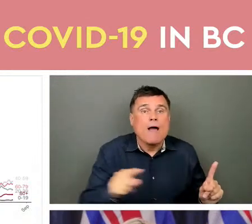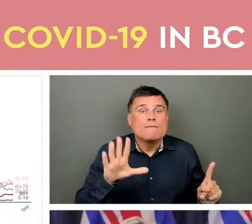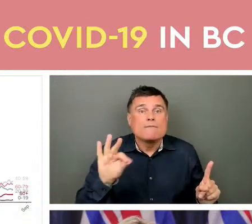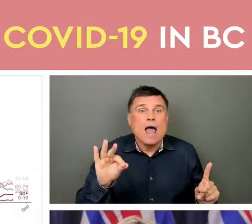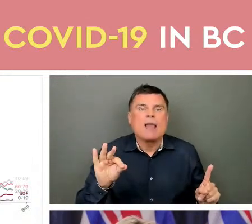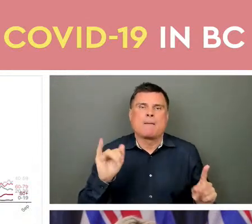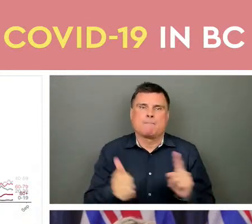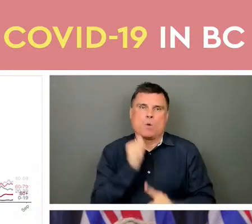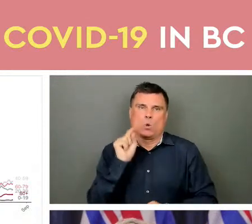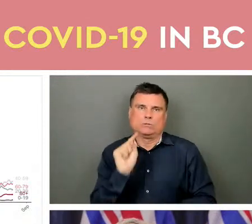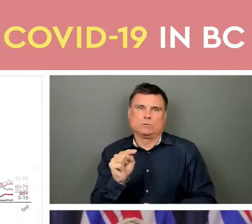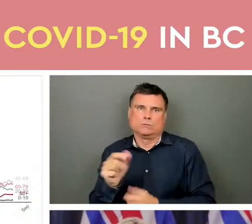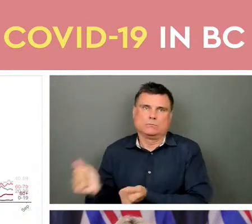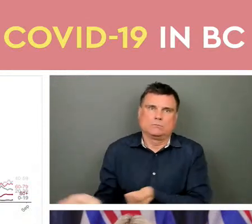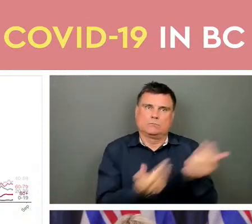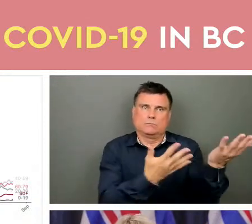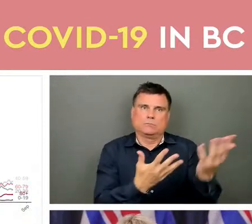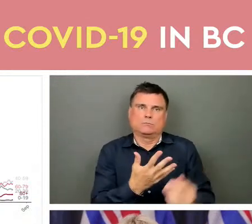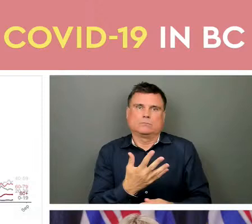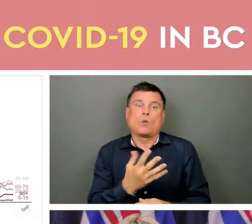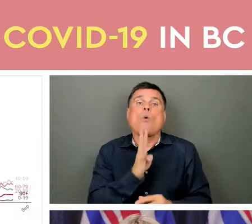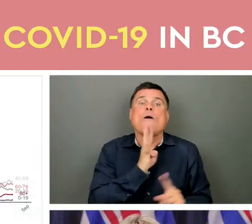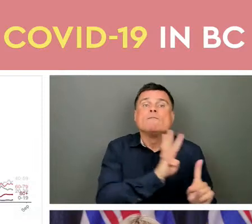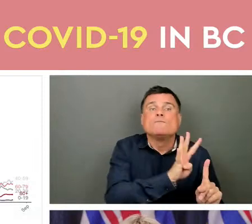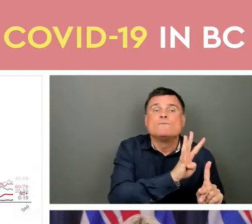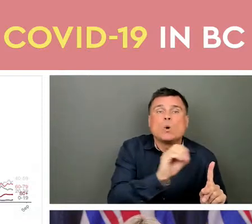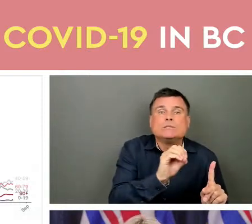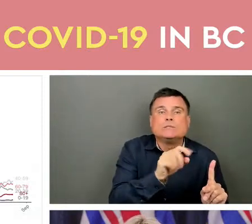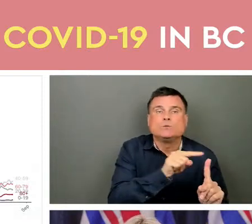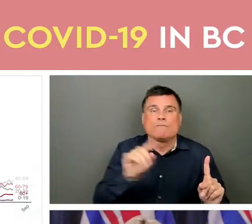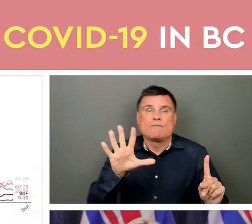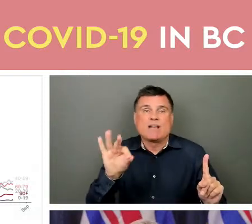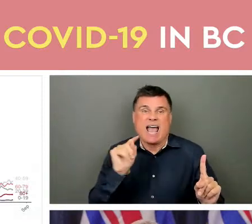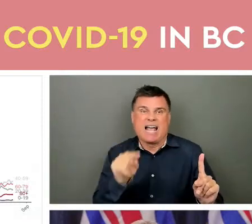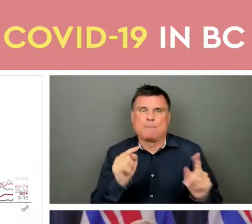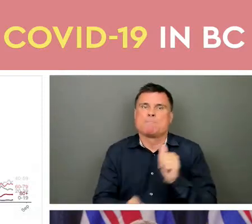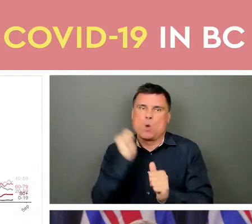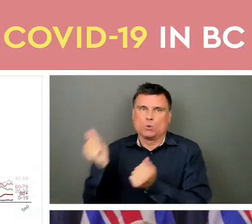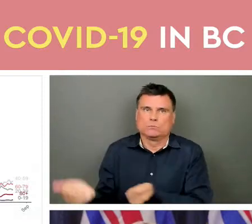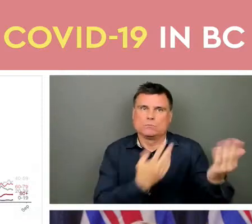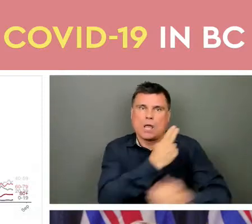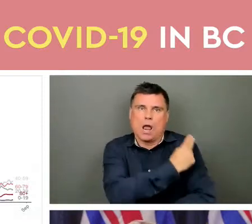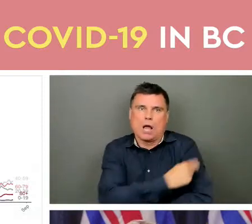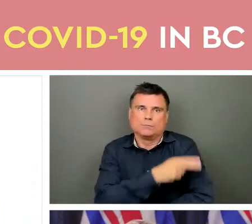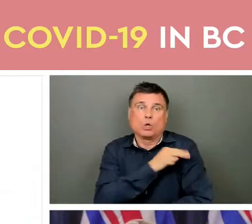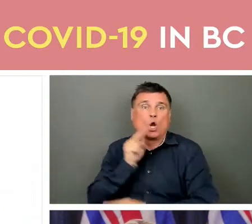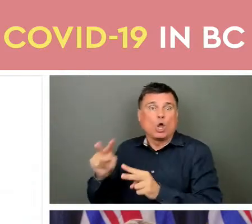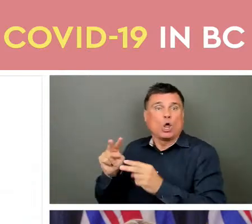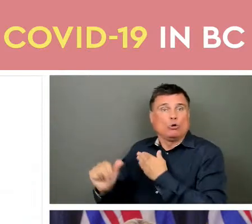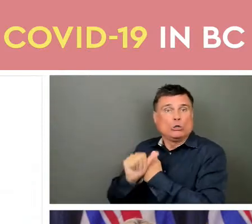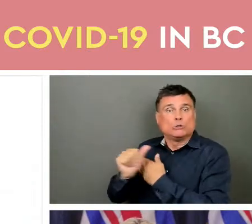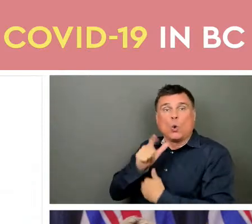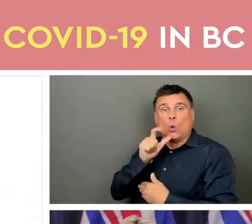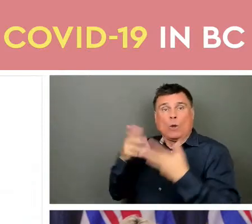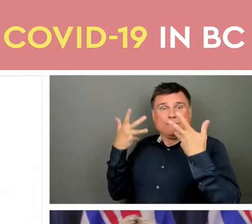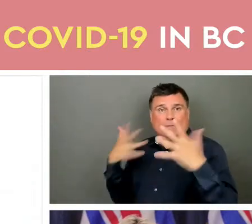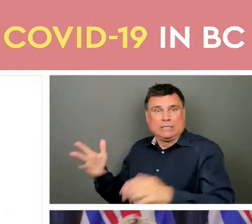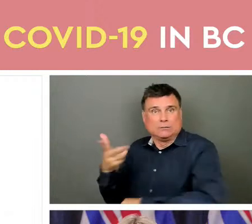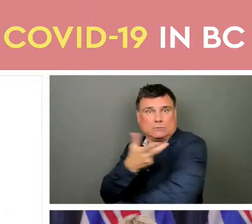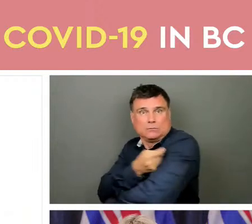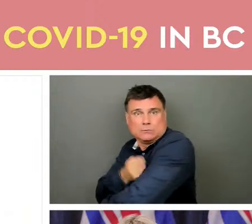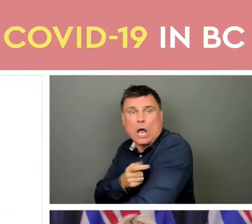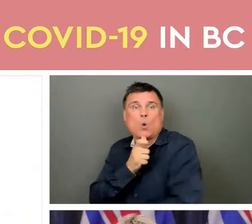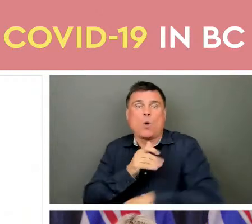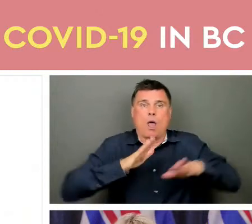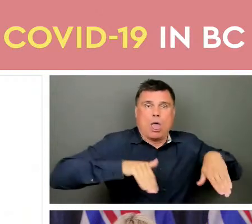show you some more information about the risk in terms of people who are vaccinated versus unvaccinated.